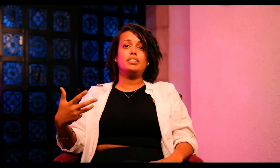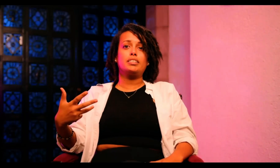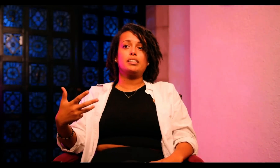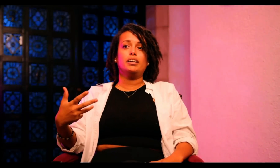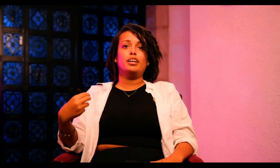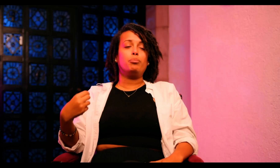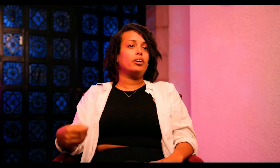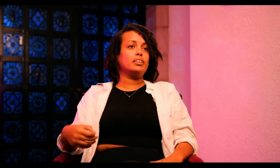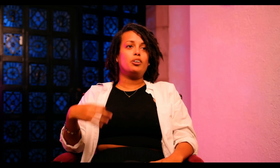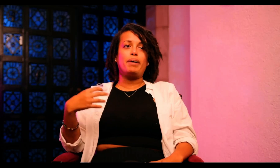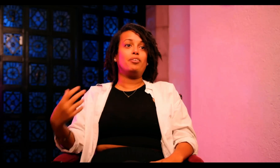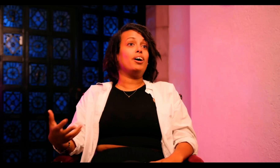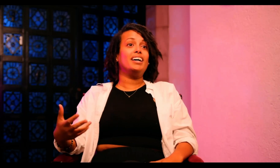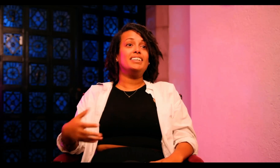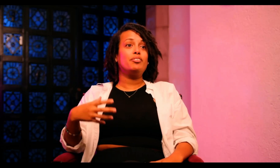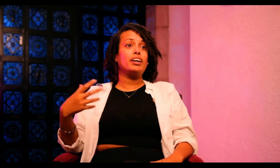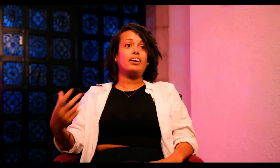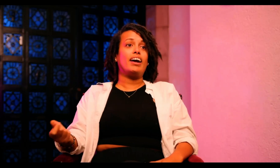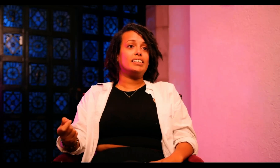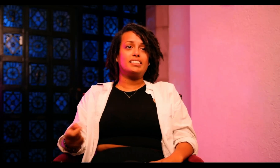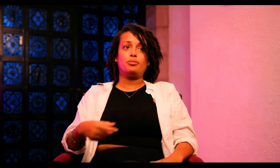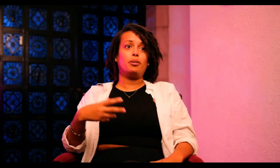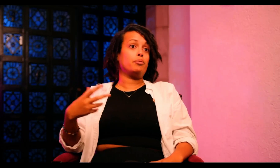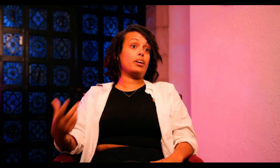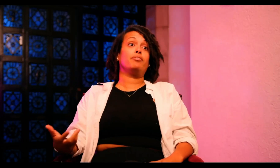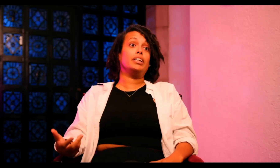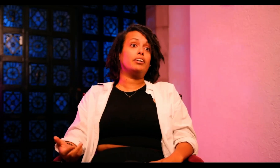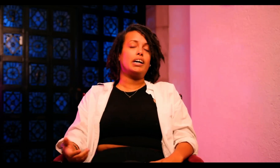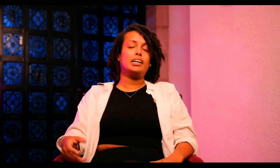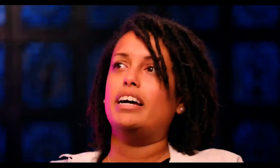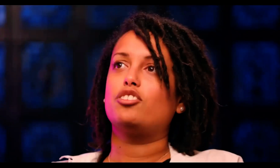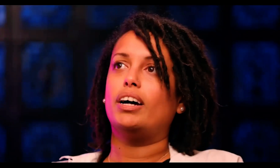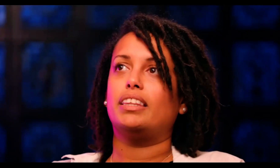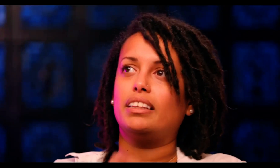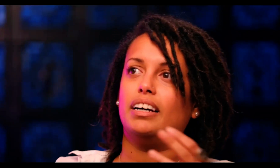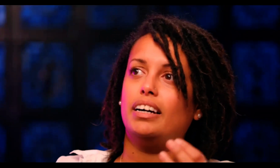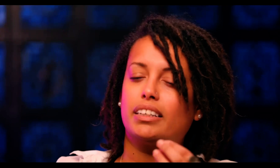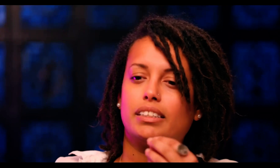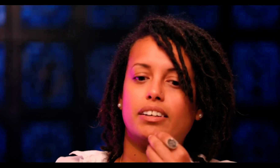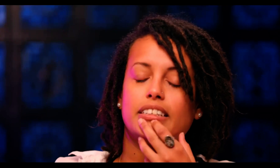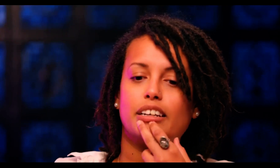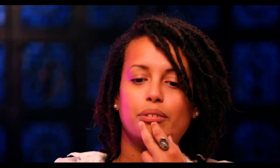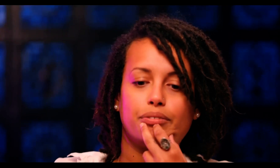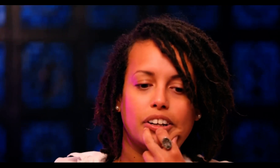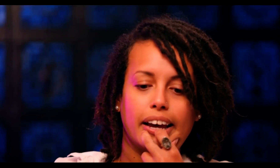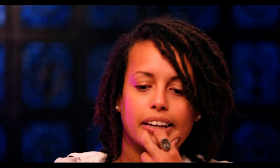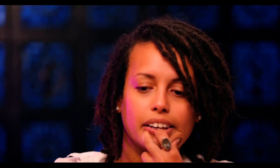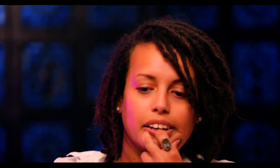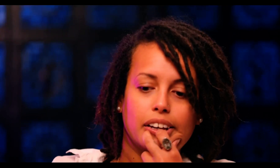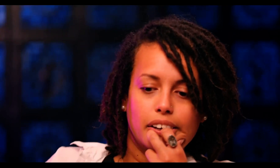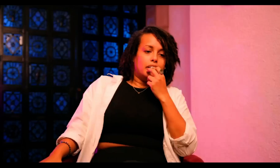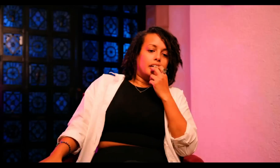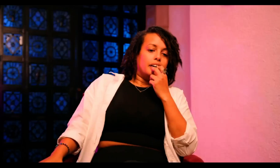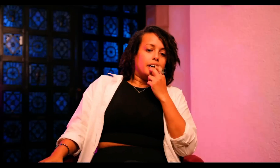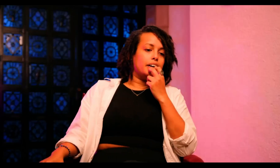work is important no matter what. If we get grants, if we get funding or not. And so I think the guaranteed income felt like,